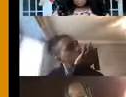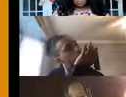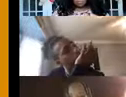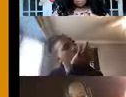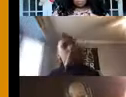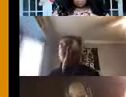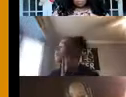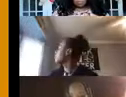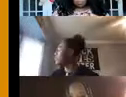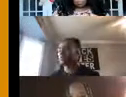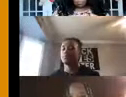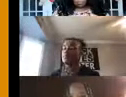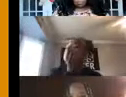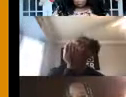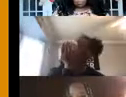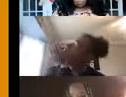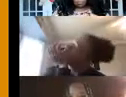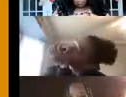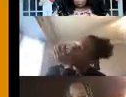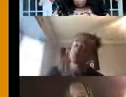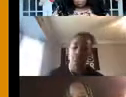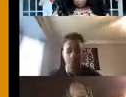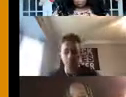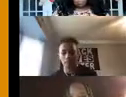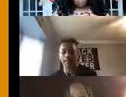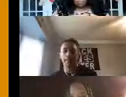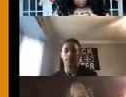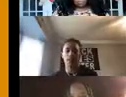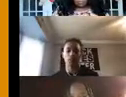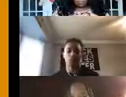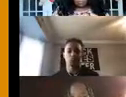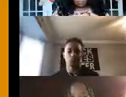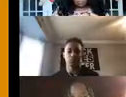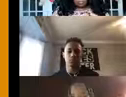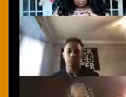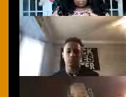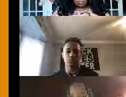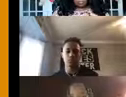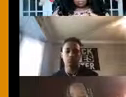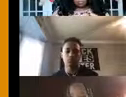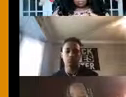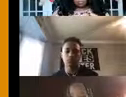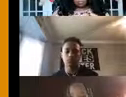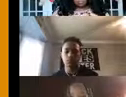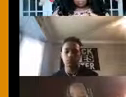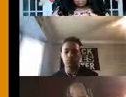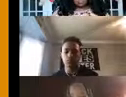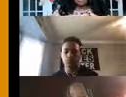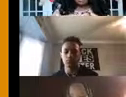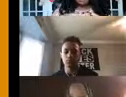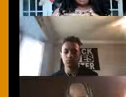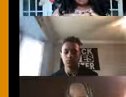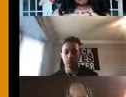San Diego State, the foundational principle of our program is Afrocentricity.